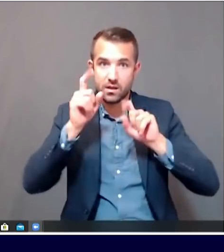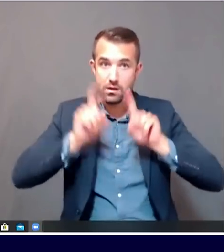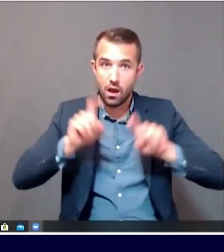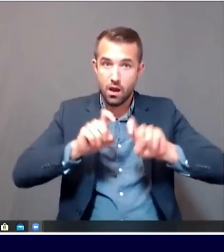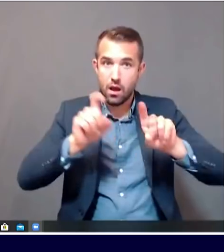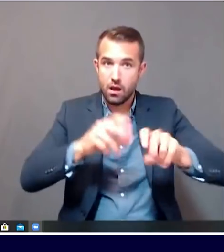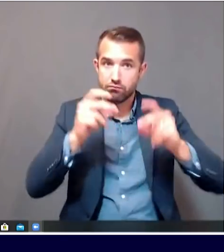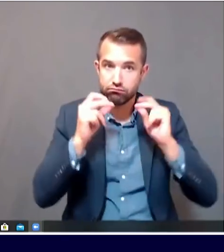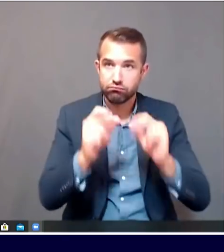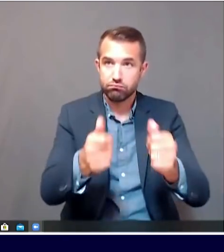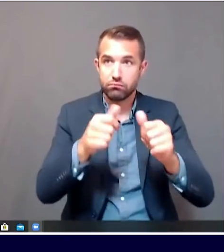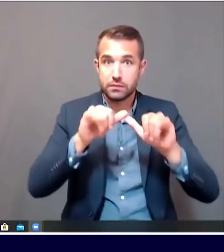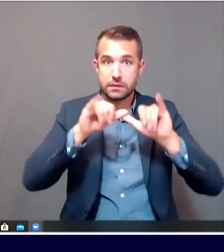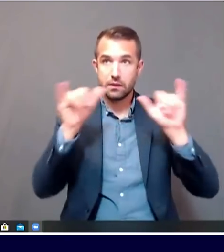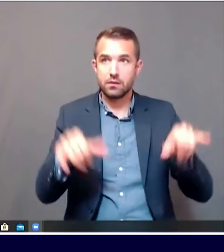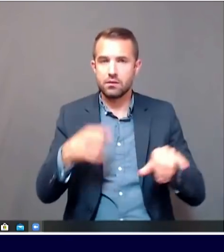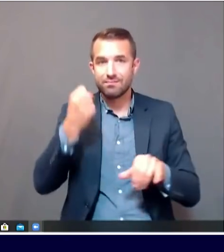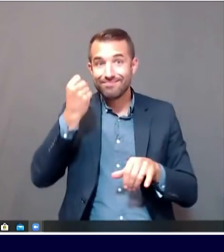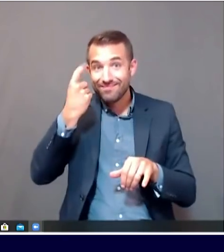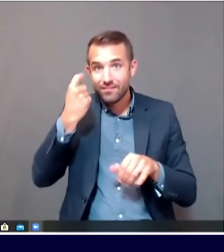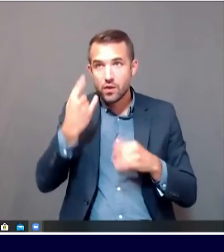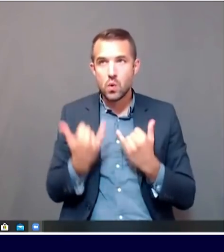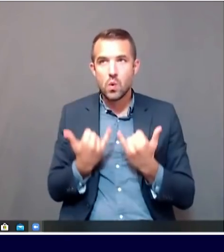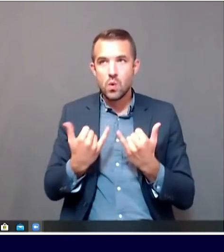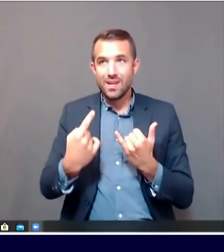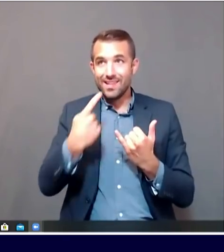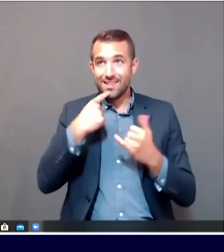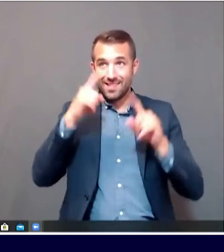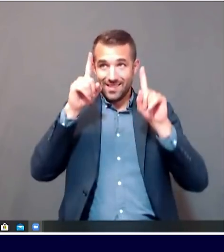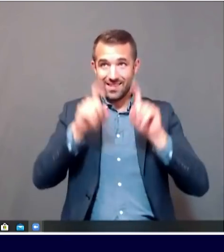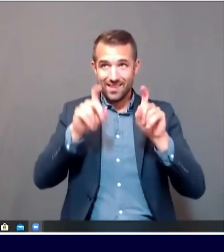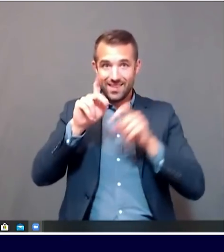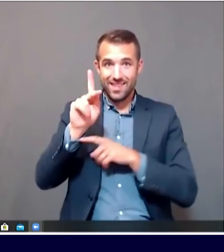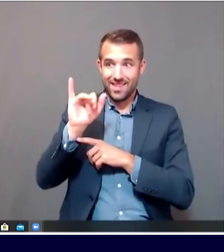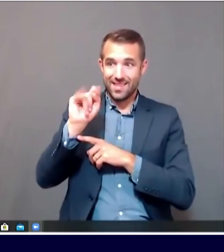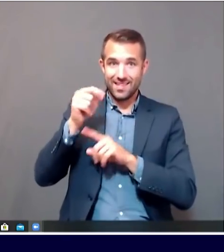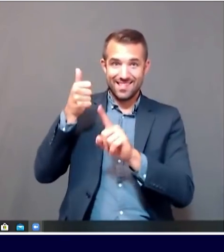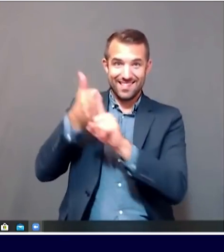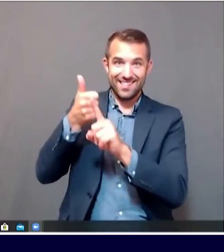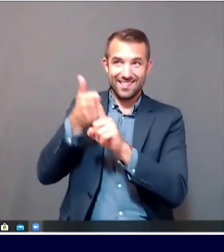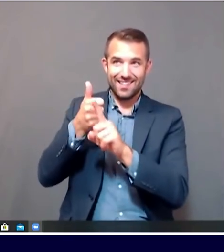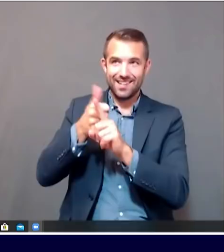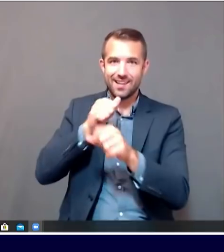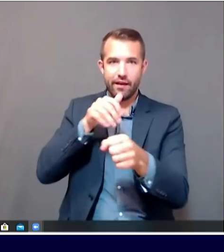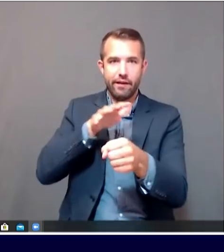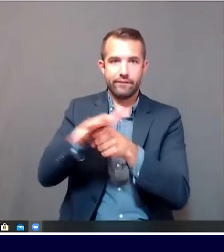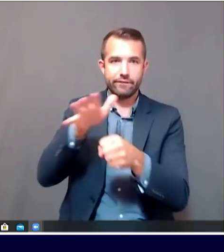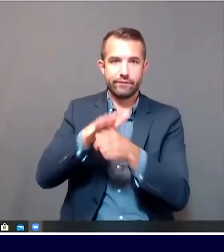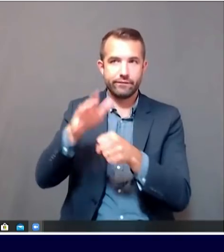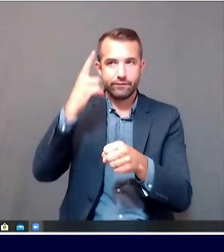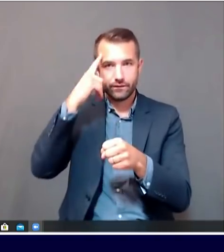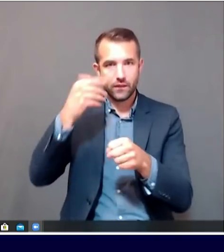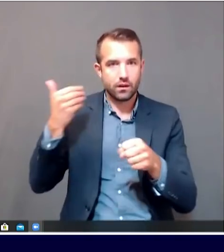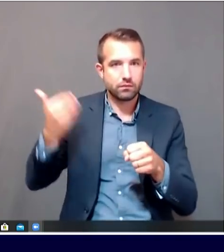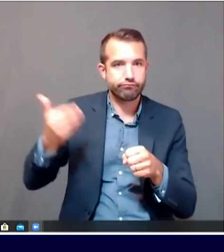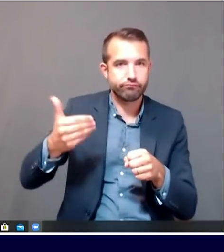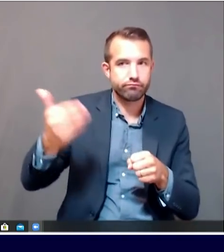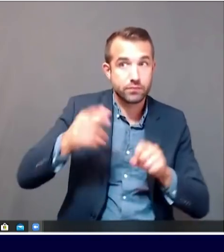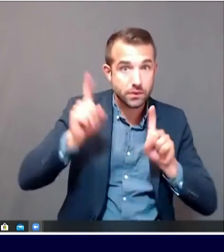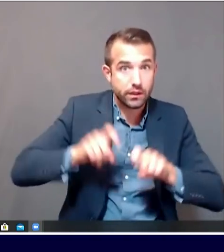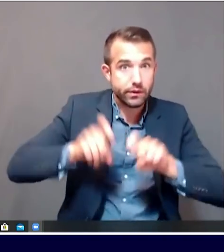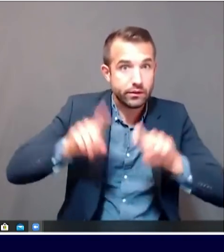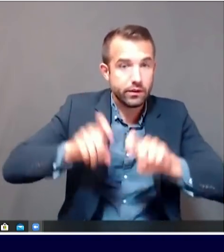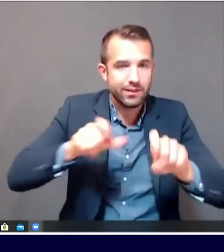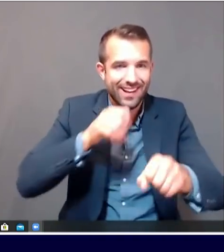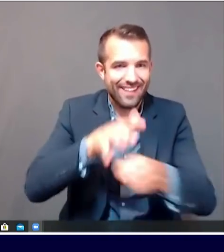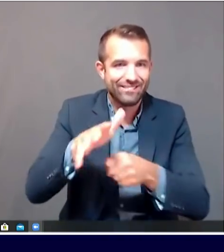kits for those machines to check staff and residents beyond a few initial rounds. Has there been any discussion about this